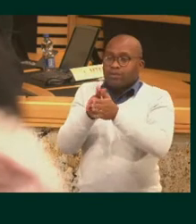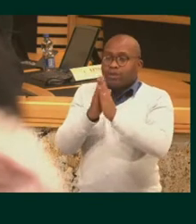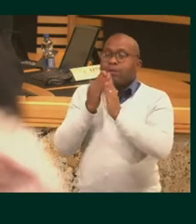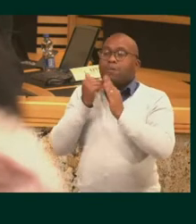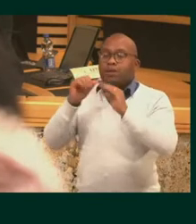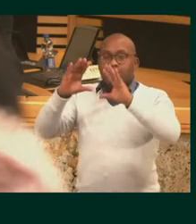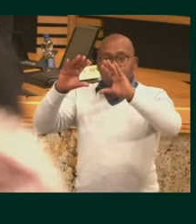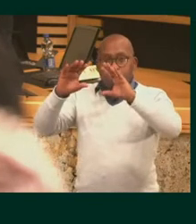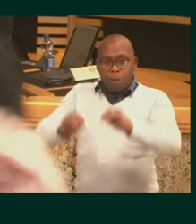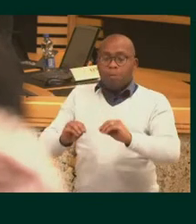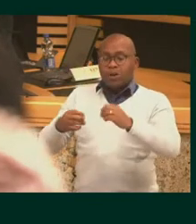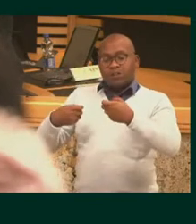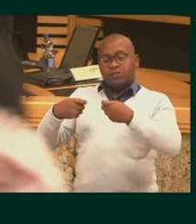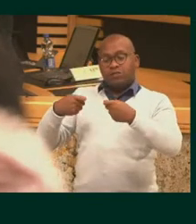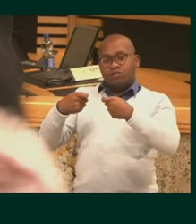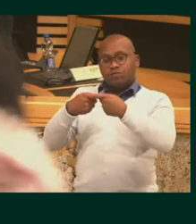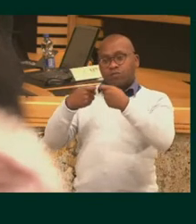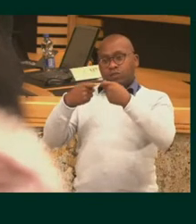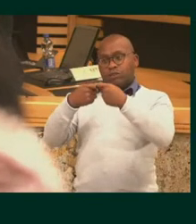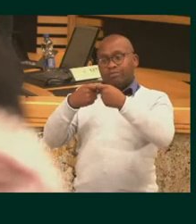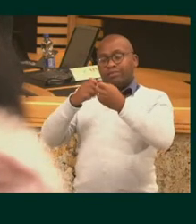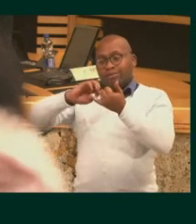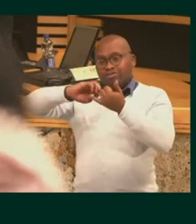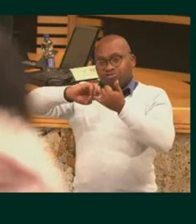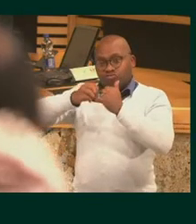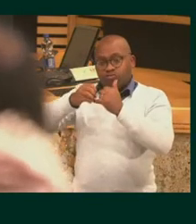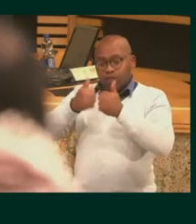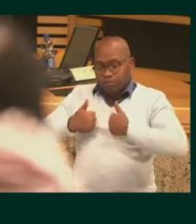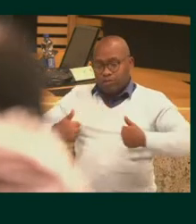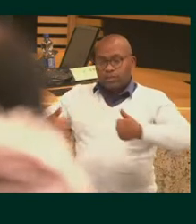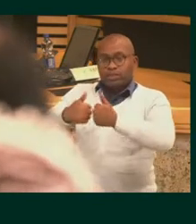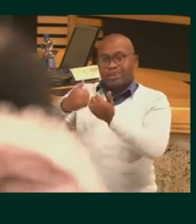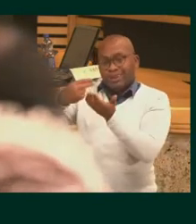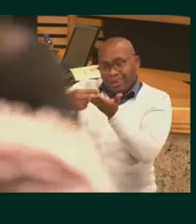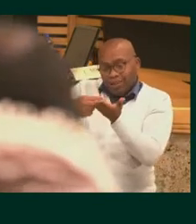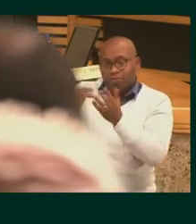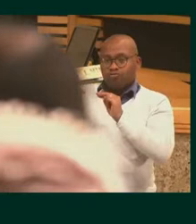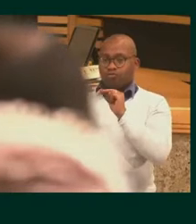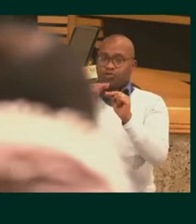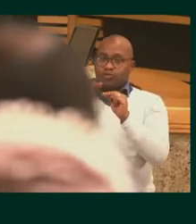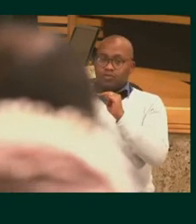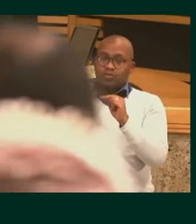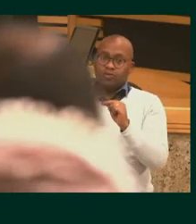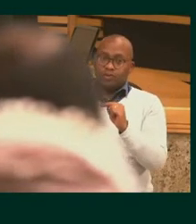meaningful dialogue to find a peaceful and Lasting solution